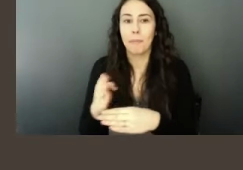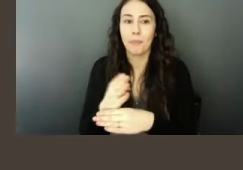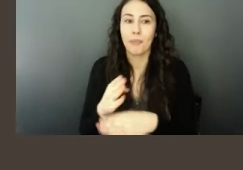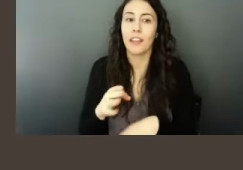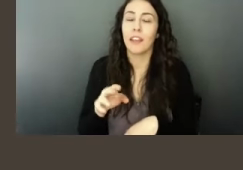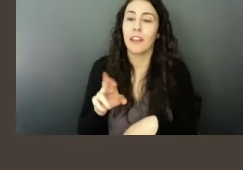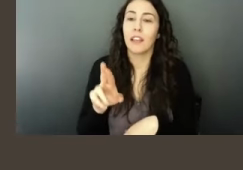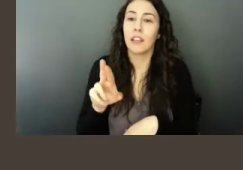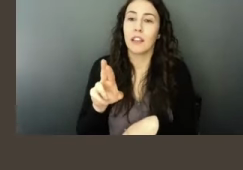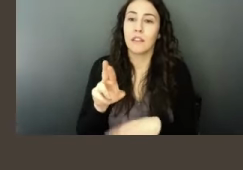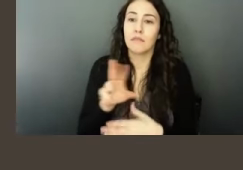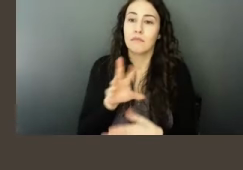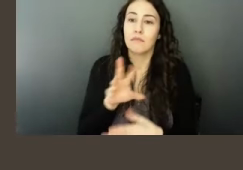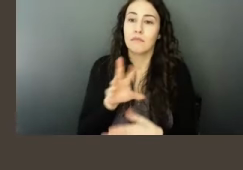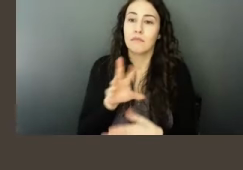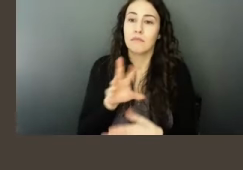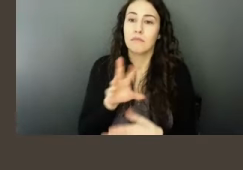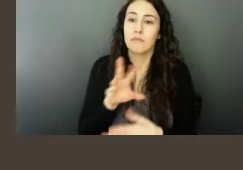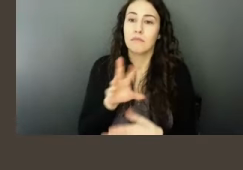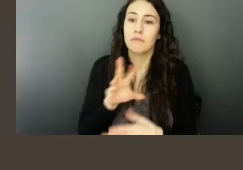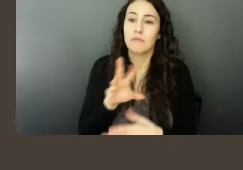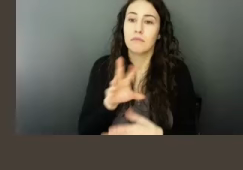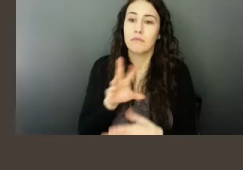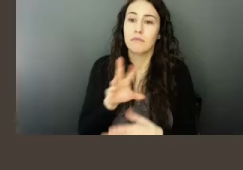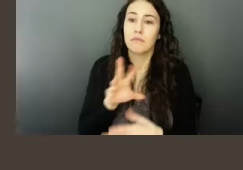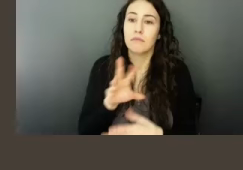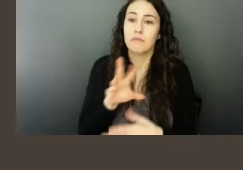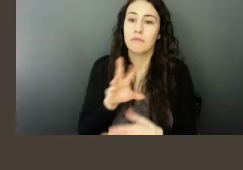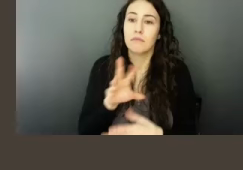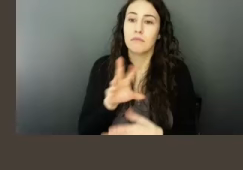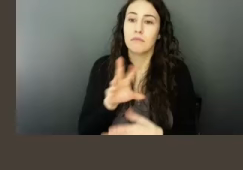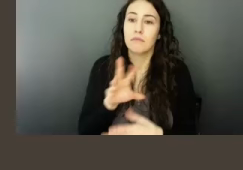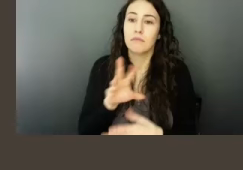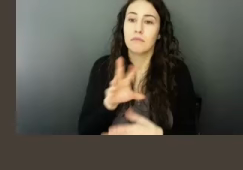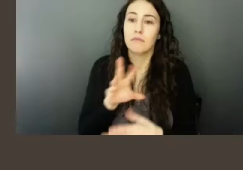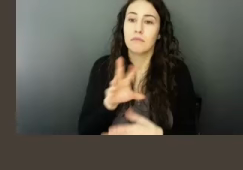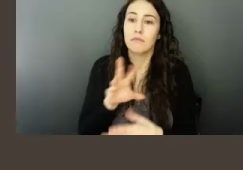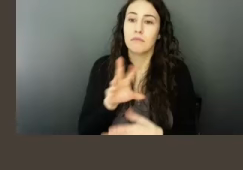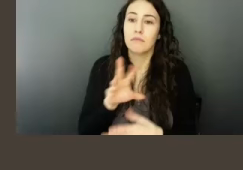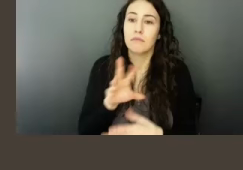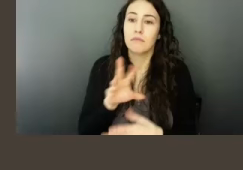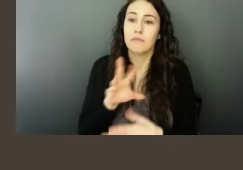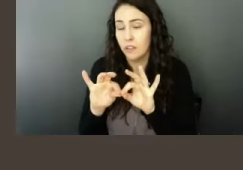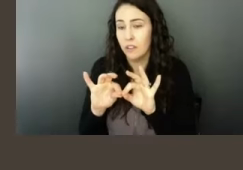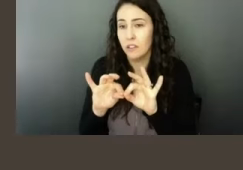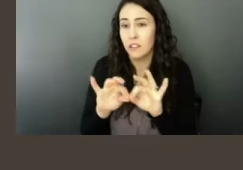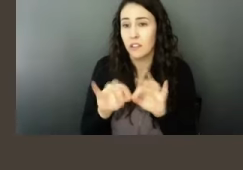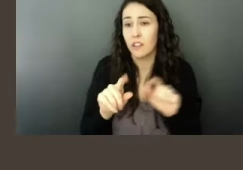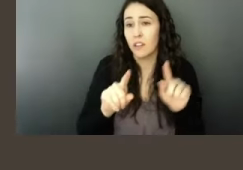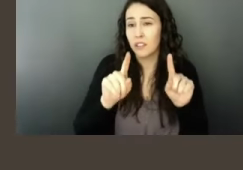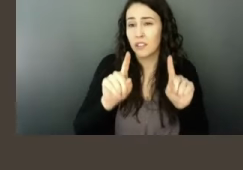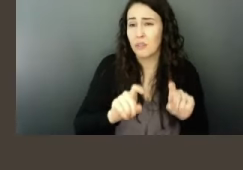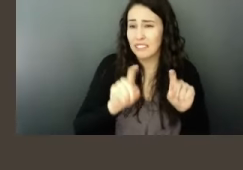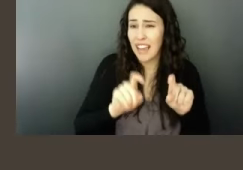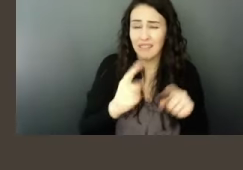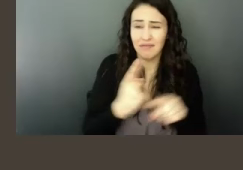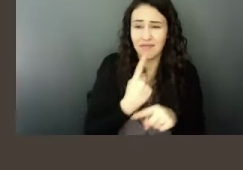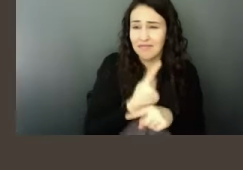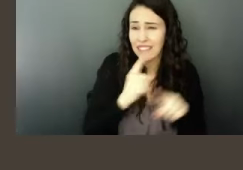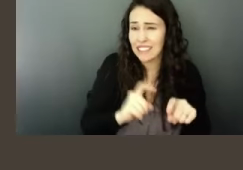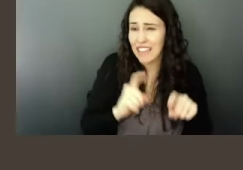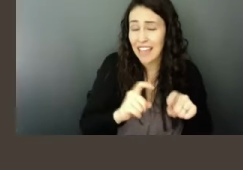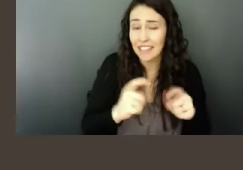generally speaking, tests are low in that, but you really need to look at the actual assignment that you're giving, whether it's a test, whether it's a formal essay or a